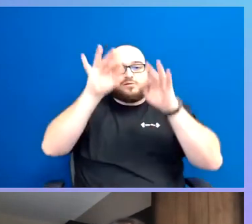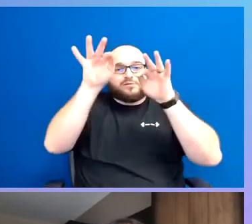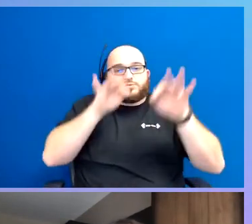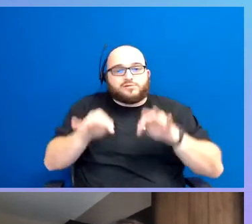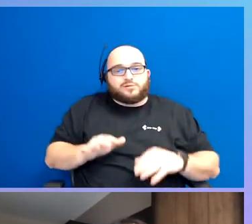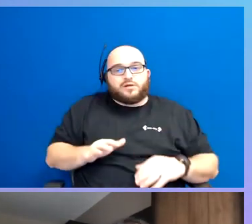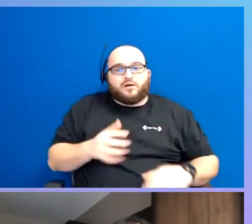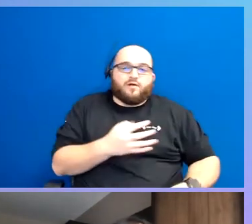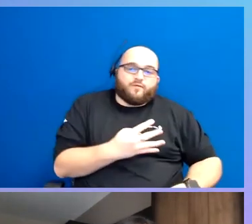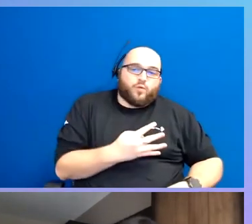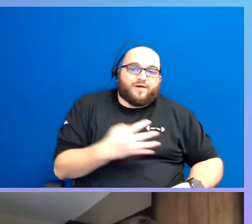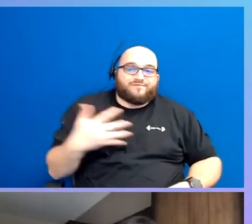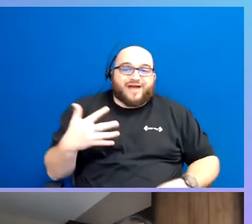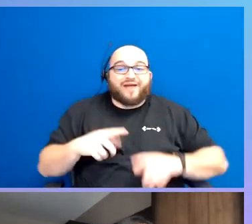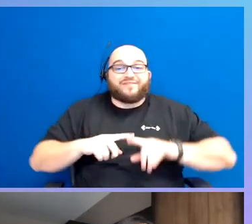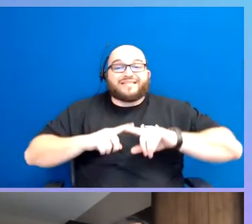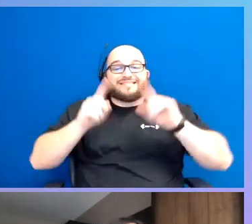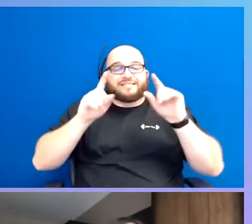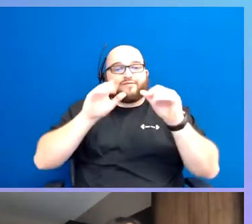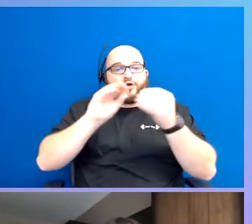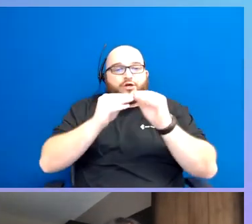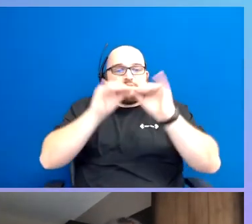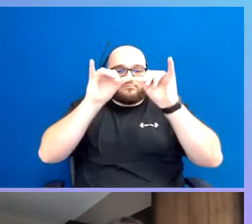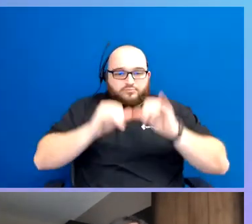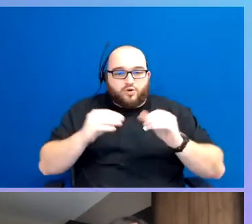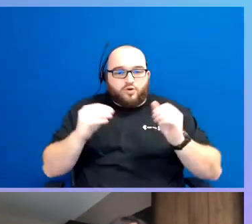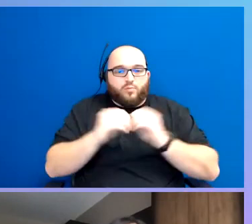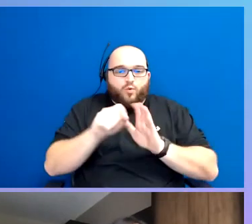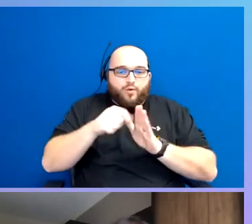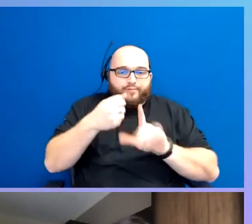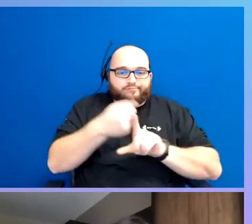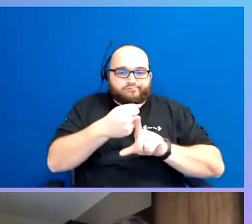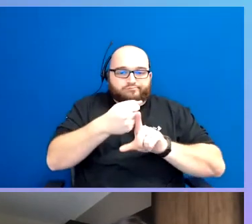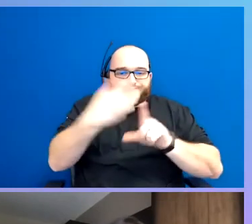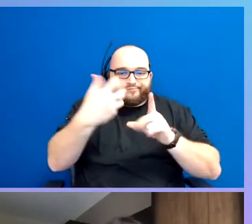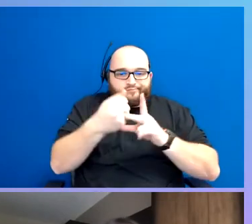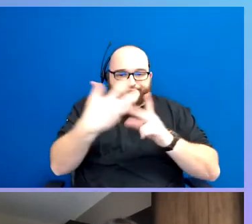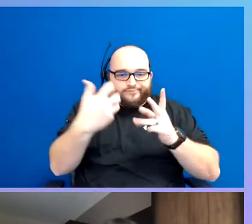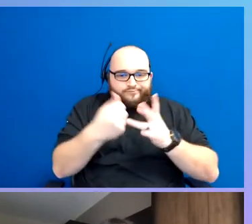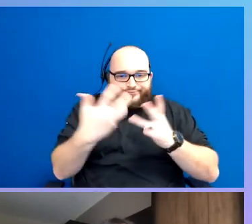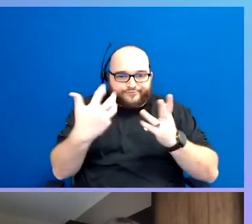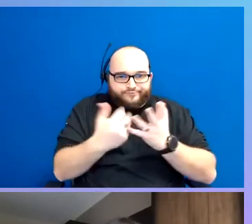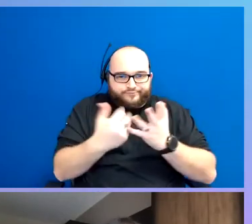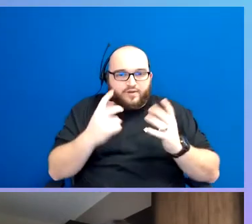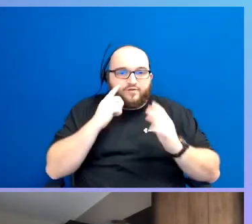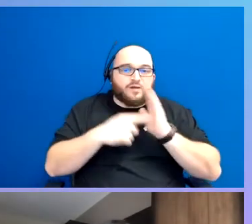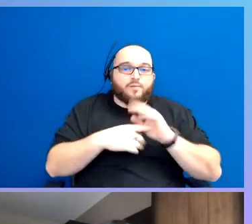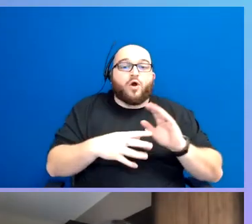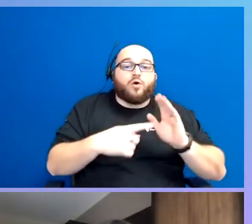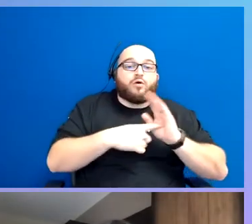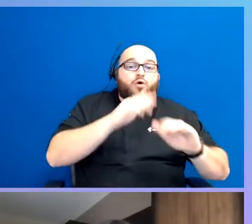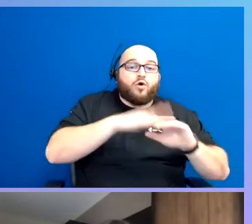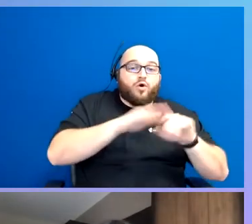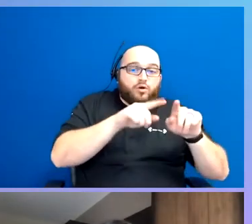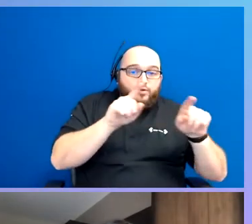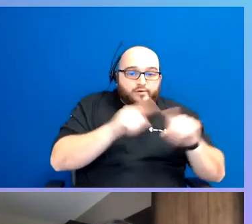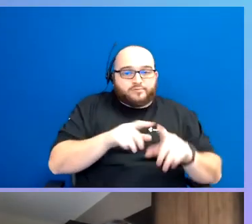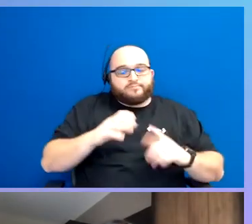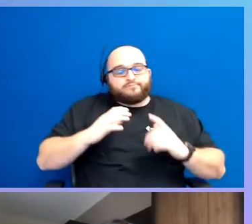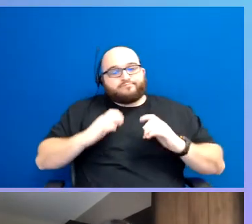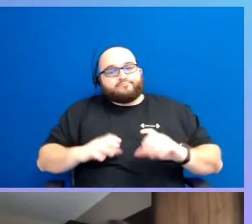4 or 5 different metrics in a little bit more detail, such as representation on screen, customer